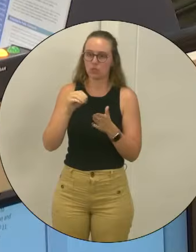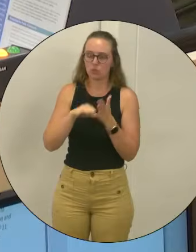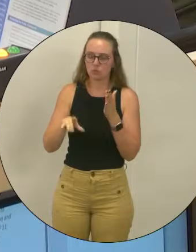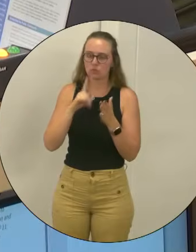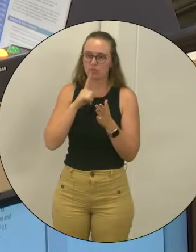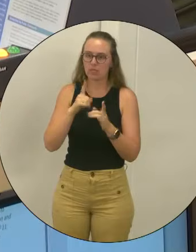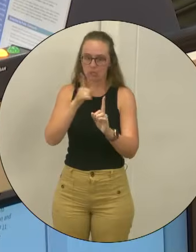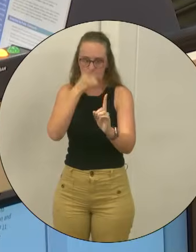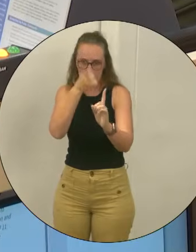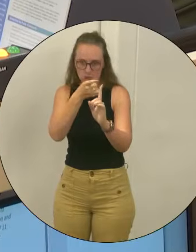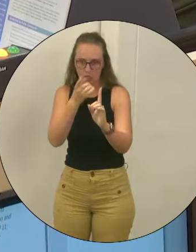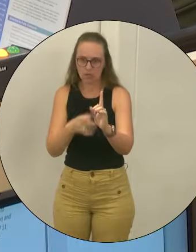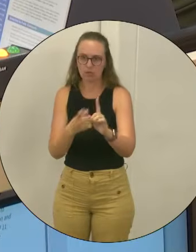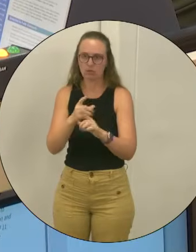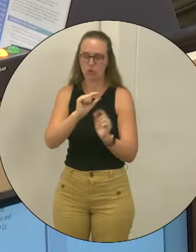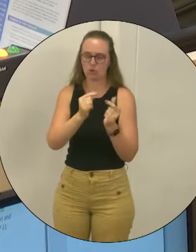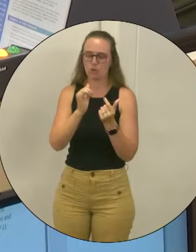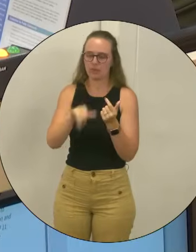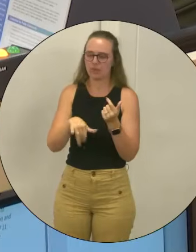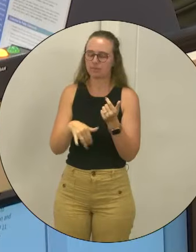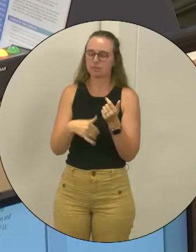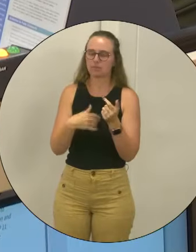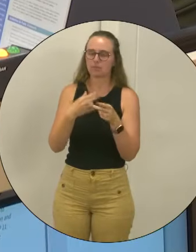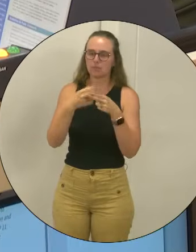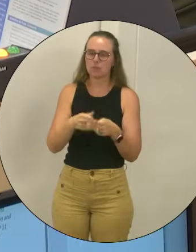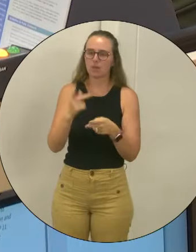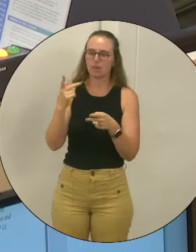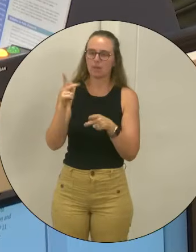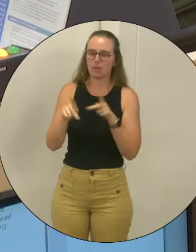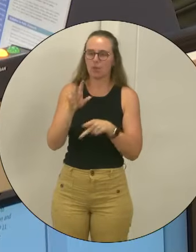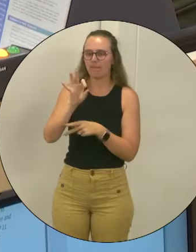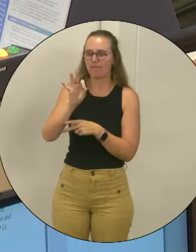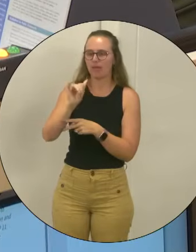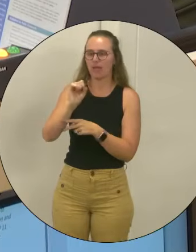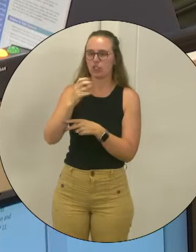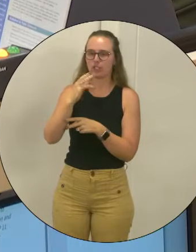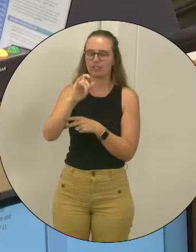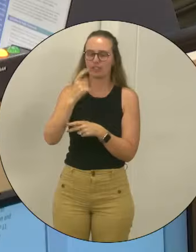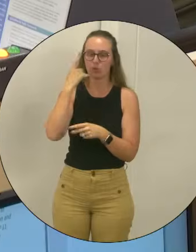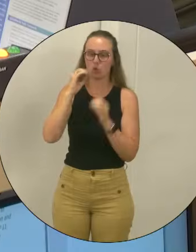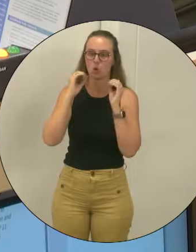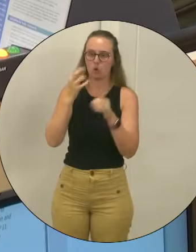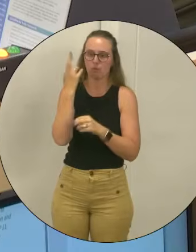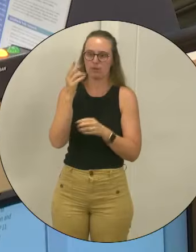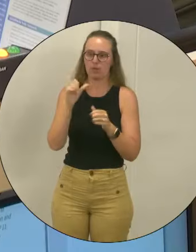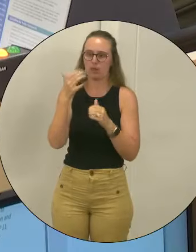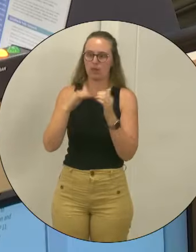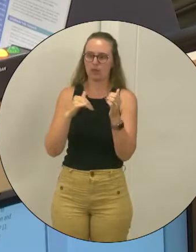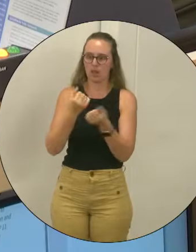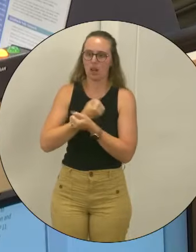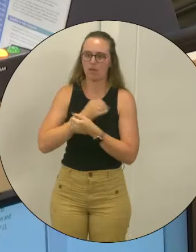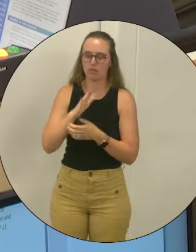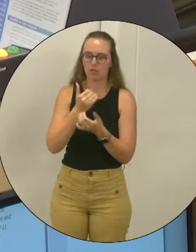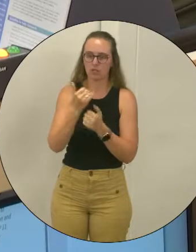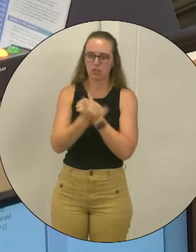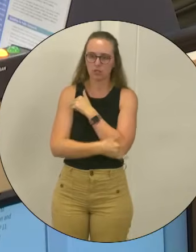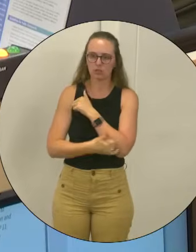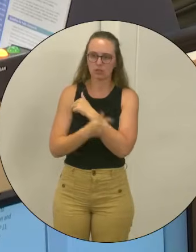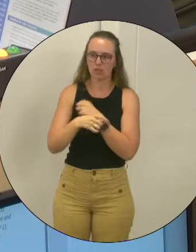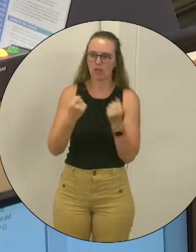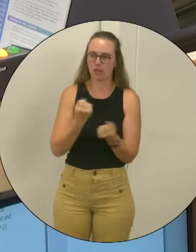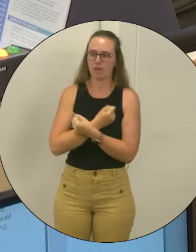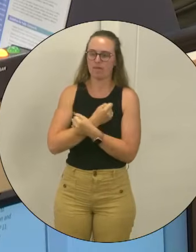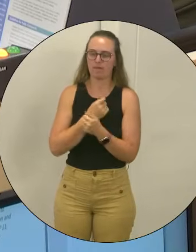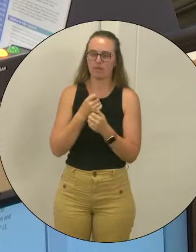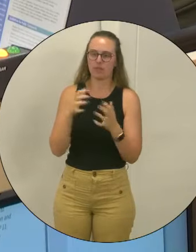being targeted by groups that call people fascists for no reason other than they love their country and they love the